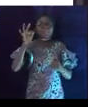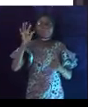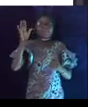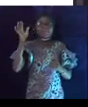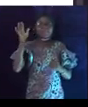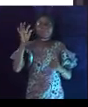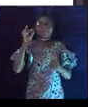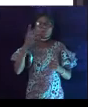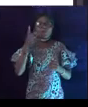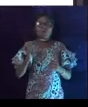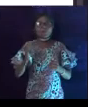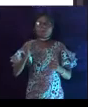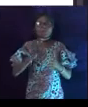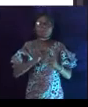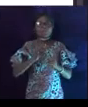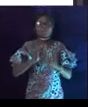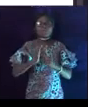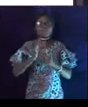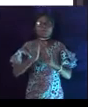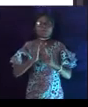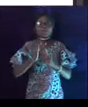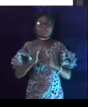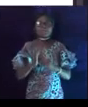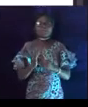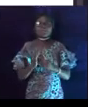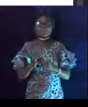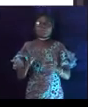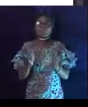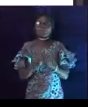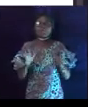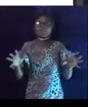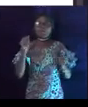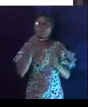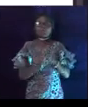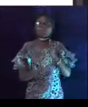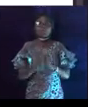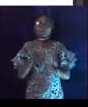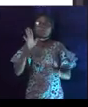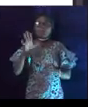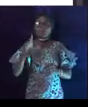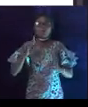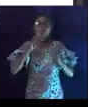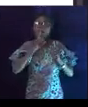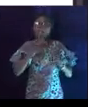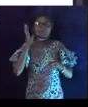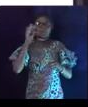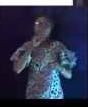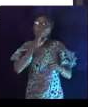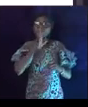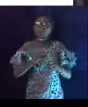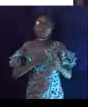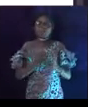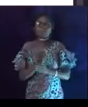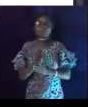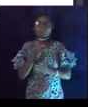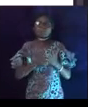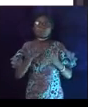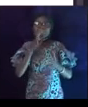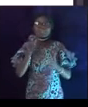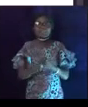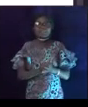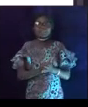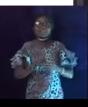relationship, the equation that relates Celsius to Fahrenheit. And from what we did in our last class, 1 Celsius